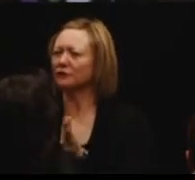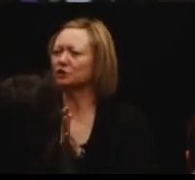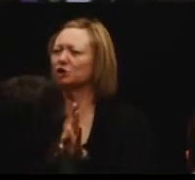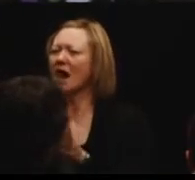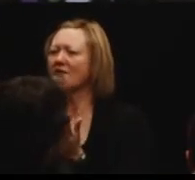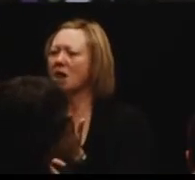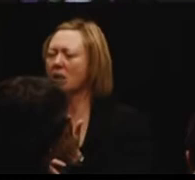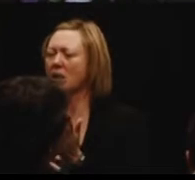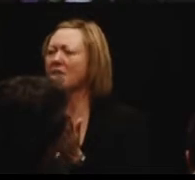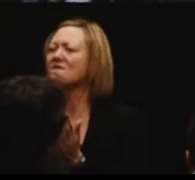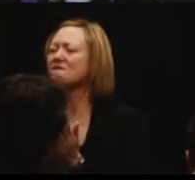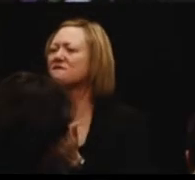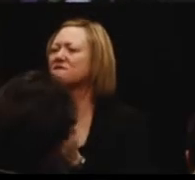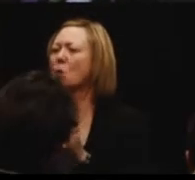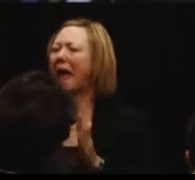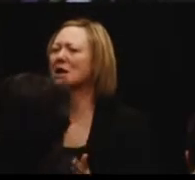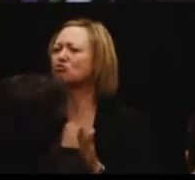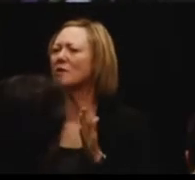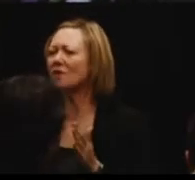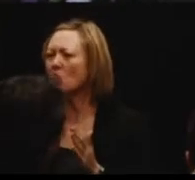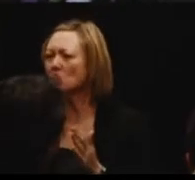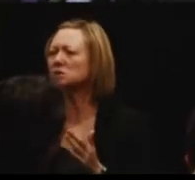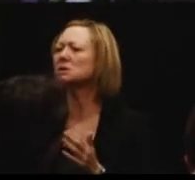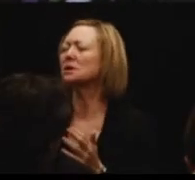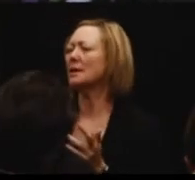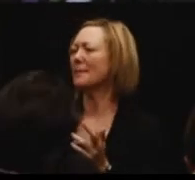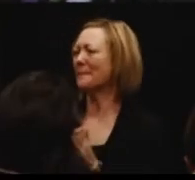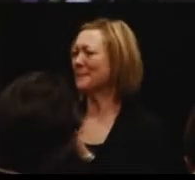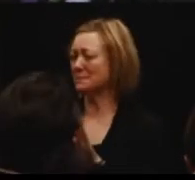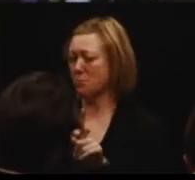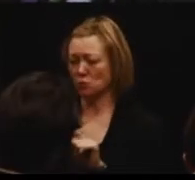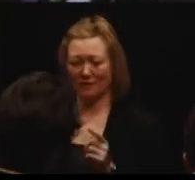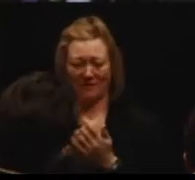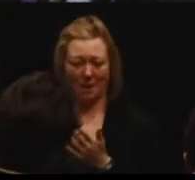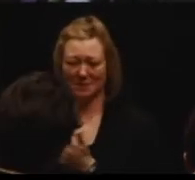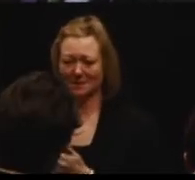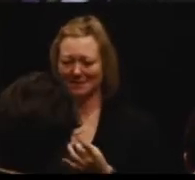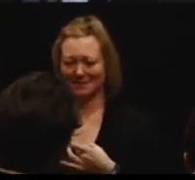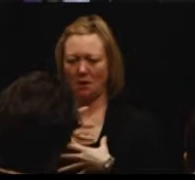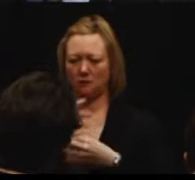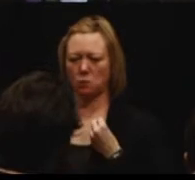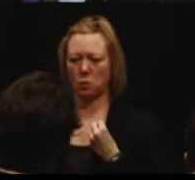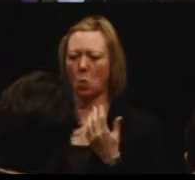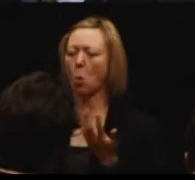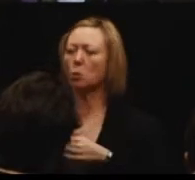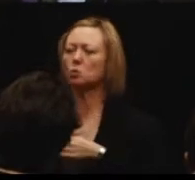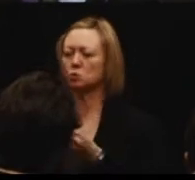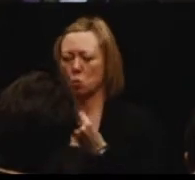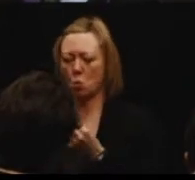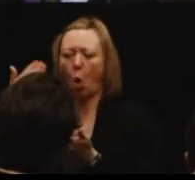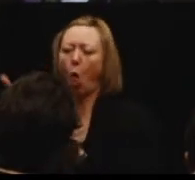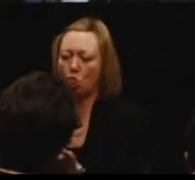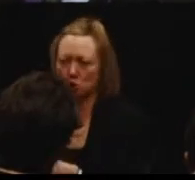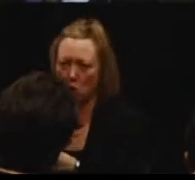phones. And so what that means is most of our developers are self-taught or taught on the job. So like you said, you do not